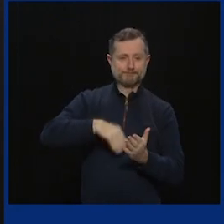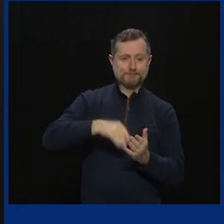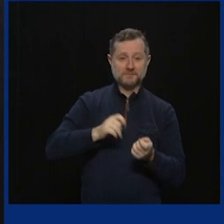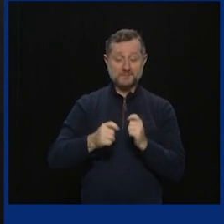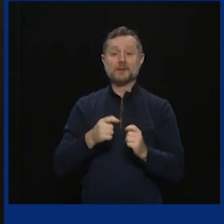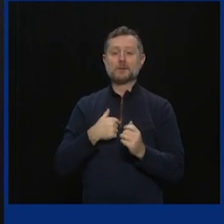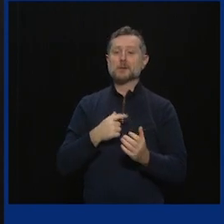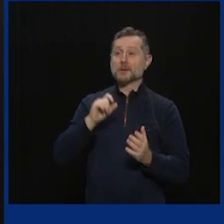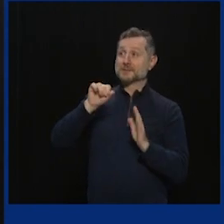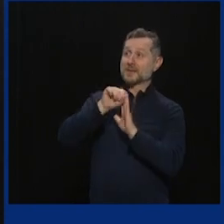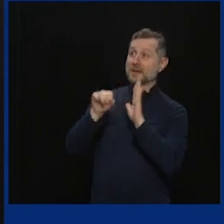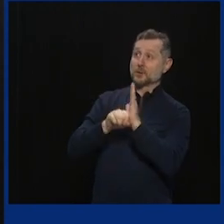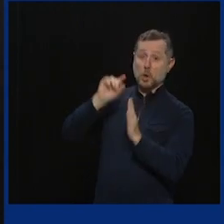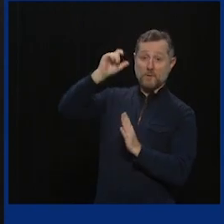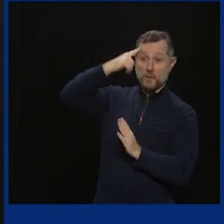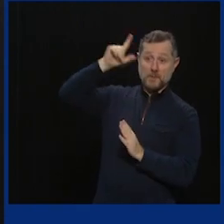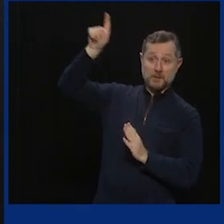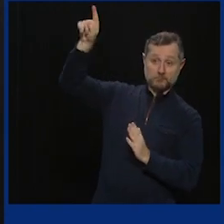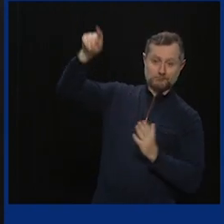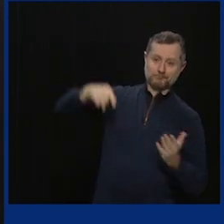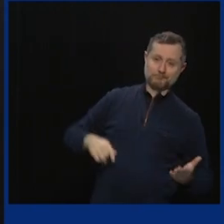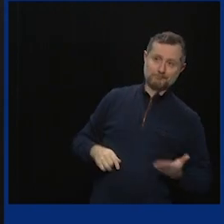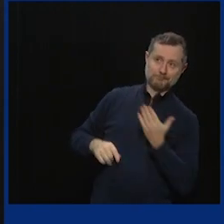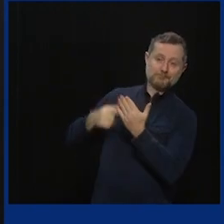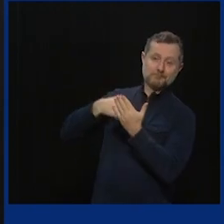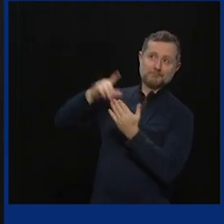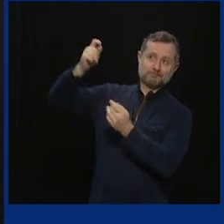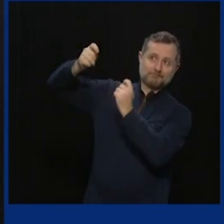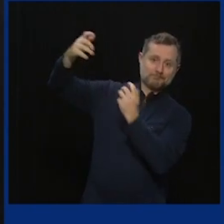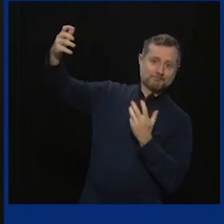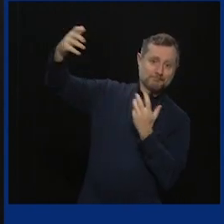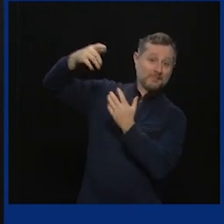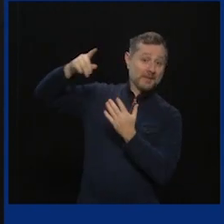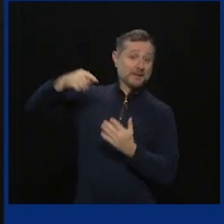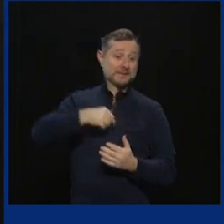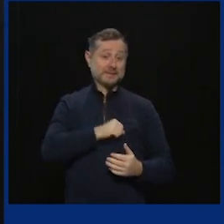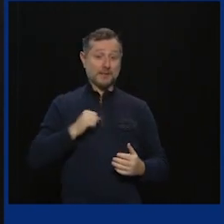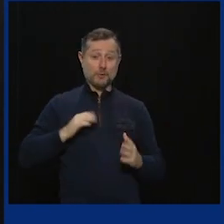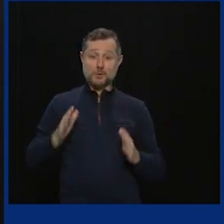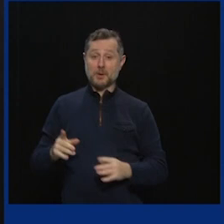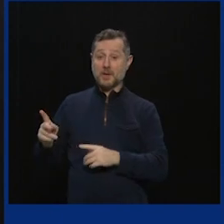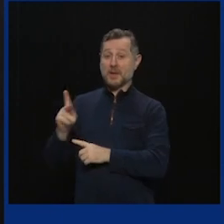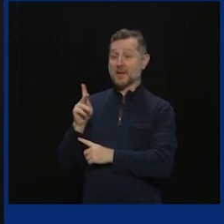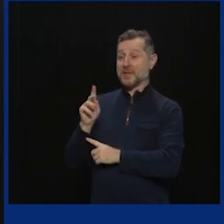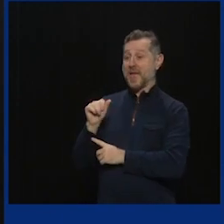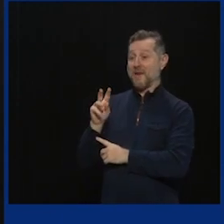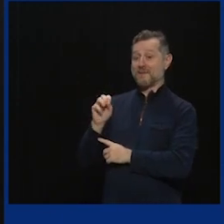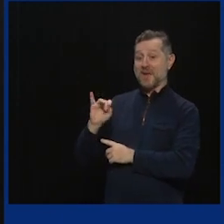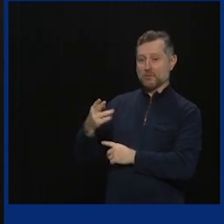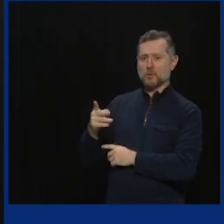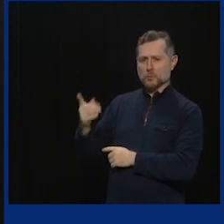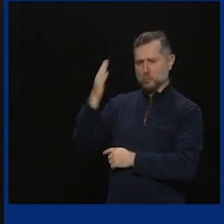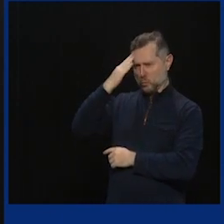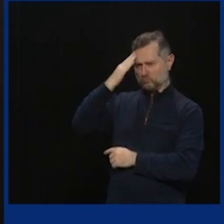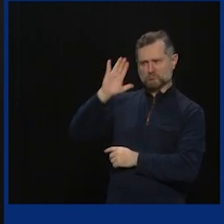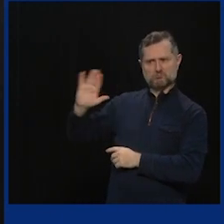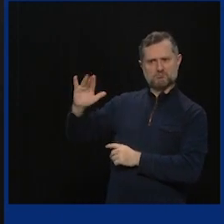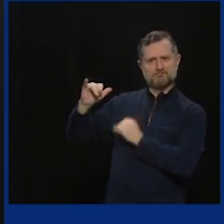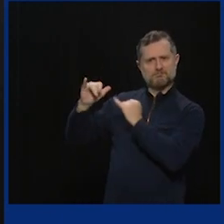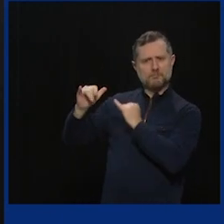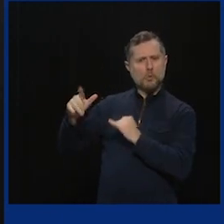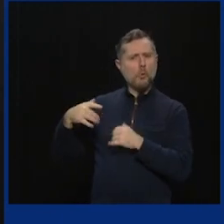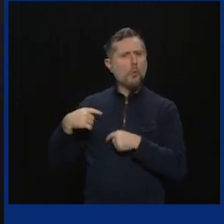Senator Cavanaugh will know the history. For too long, state government has been telling everybody at the local level what to